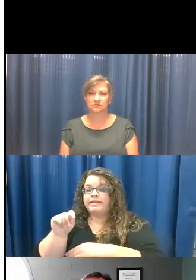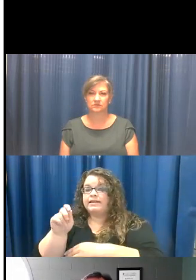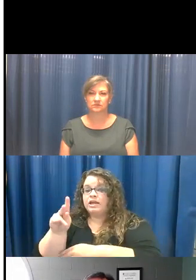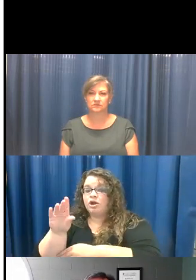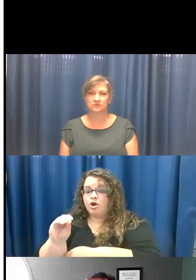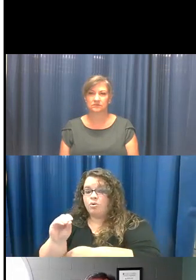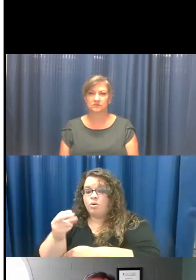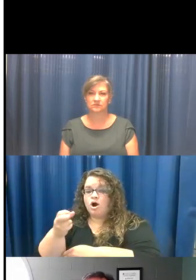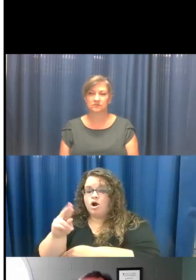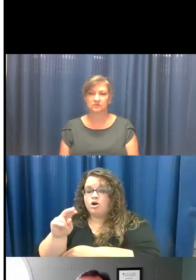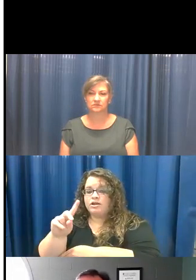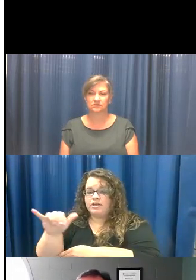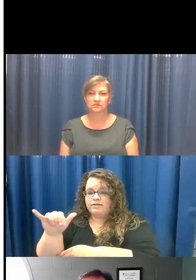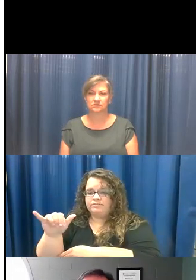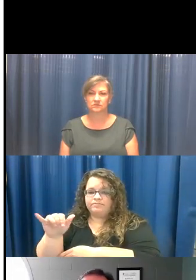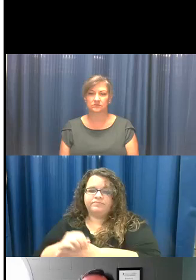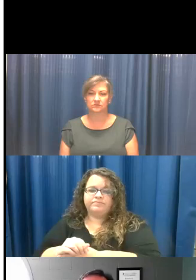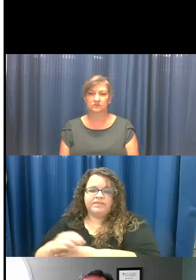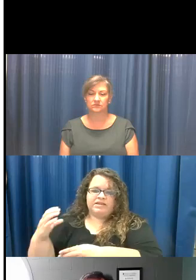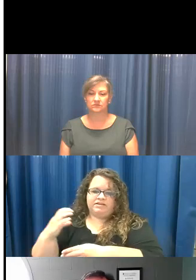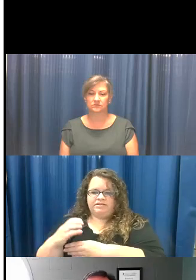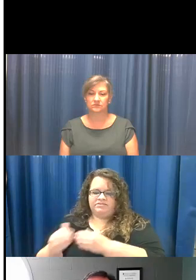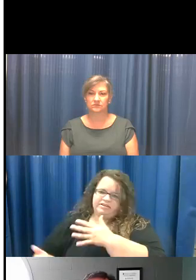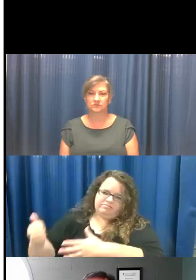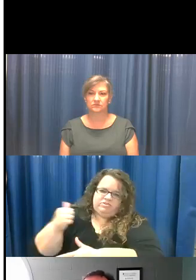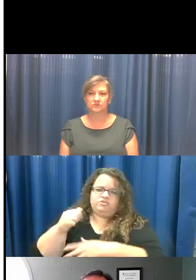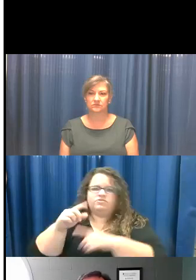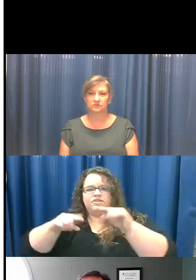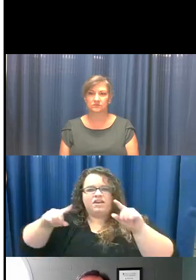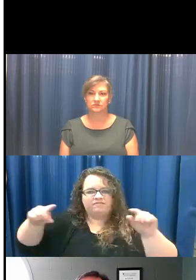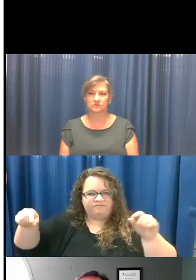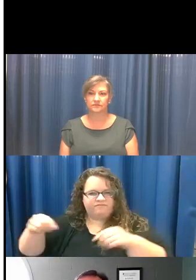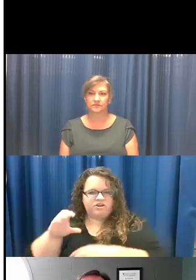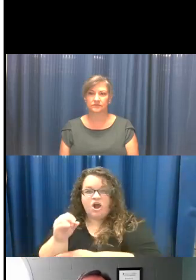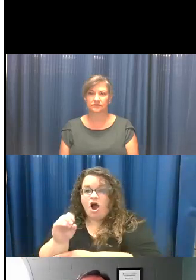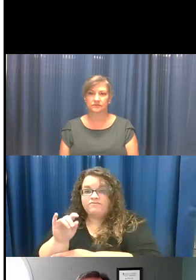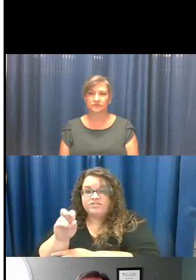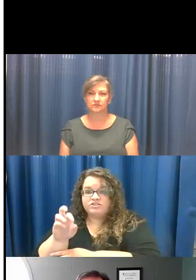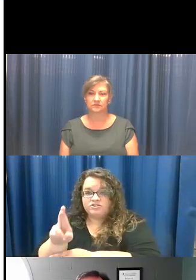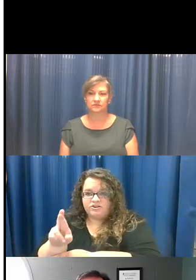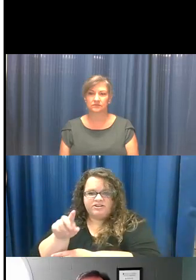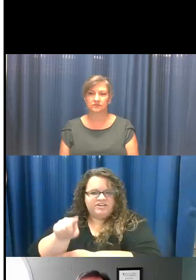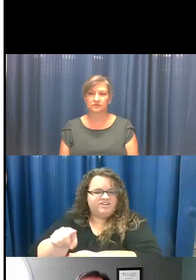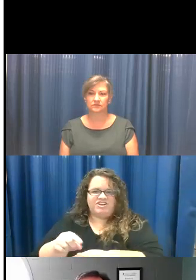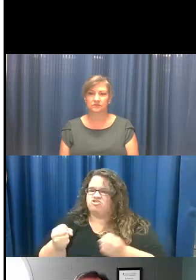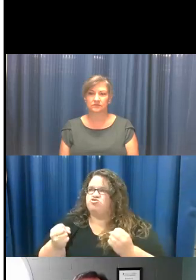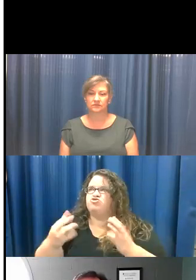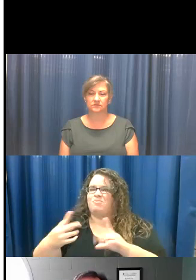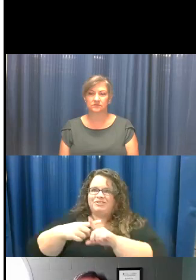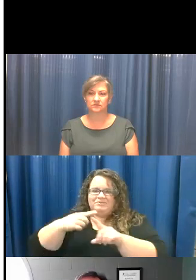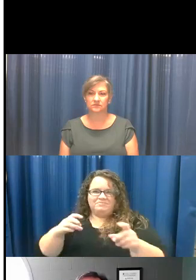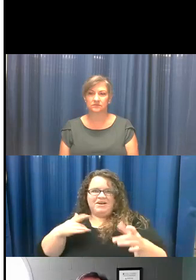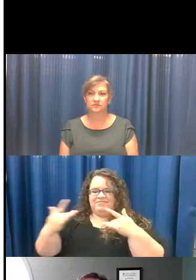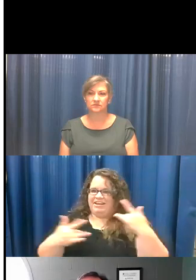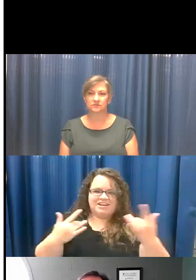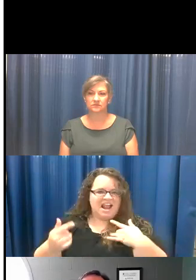Chief Diversity Officer, and what she just brings a tremendous and irrepressible positive energy to our team, and I'm so